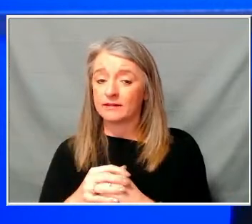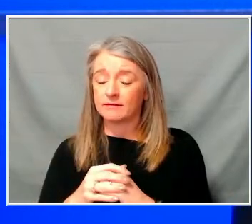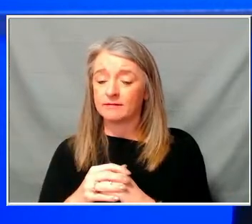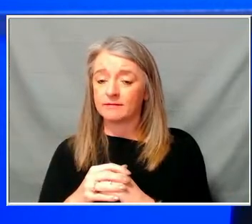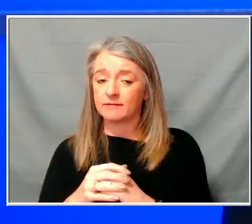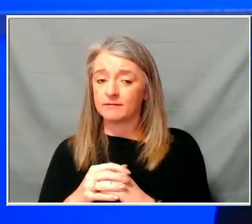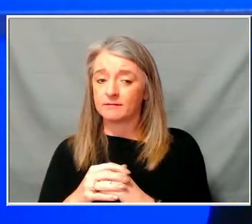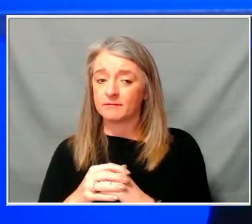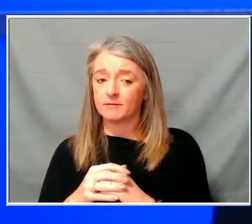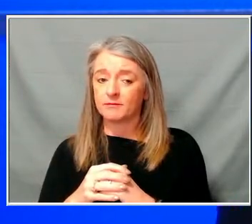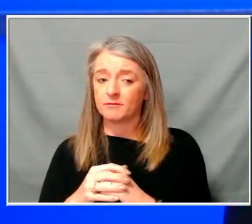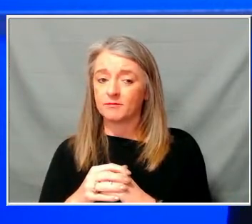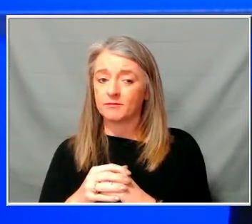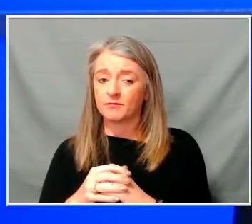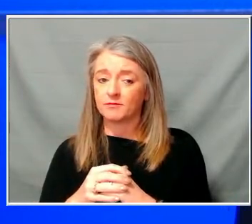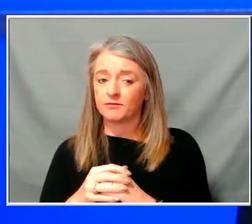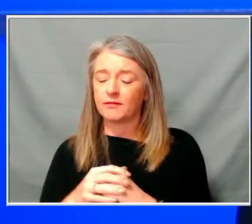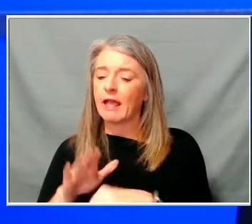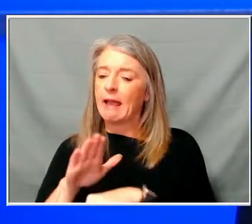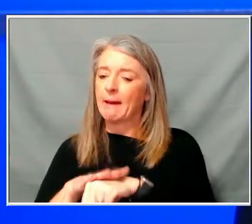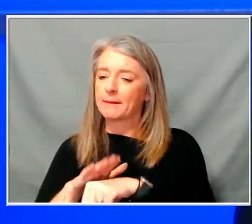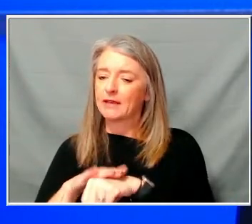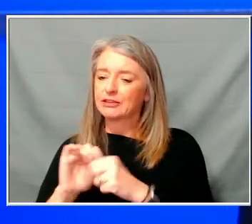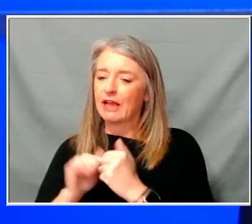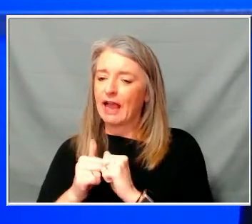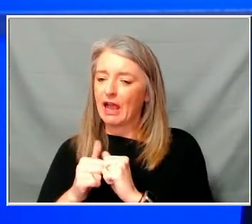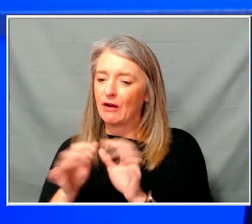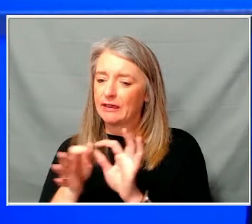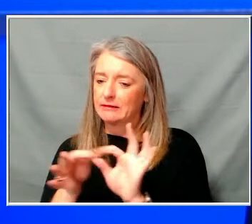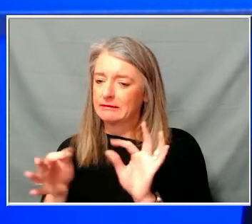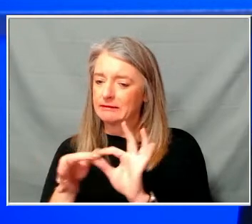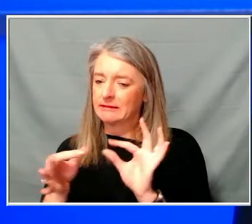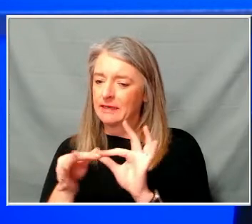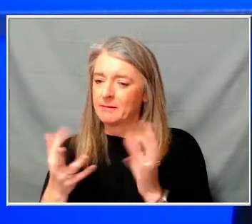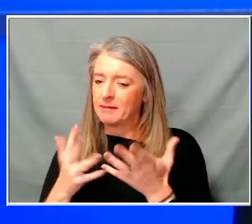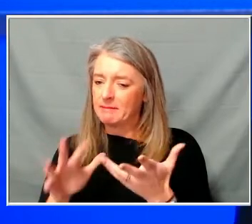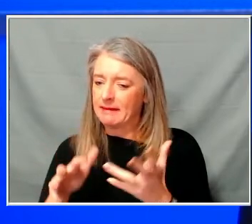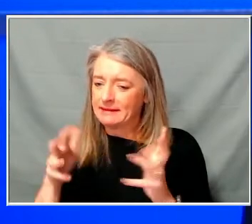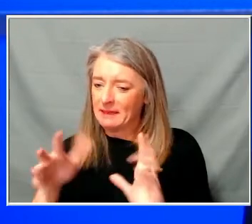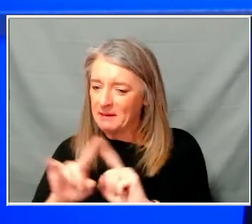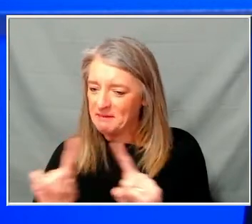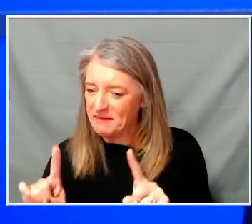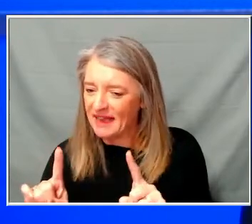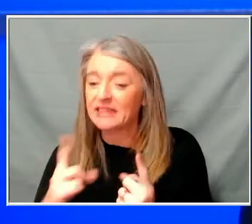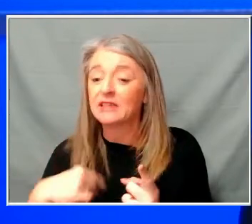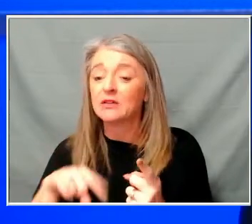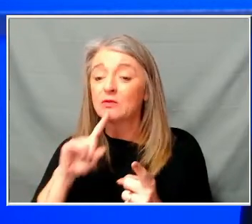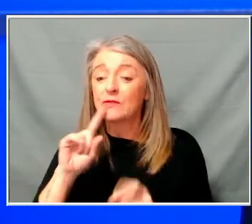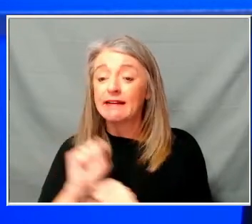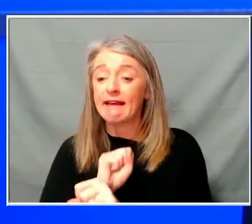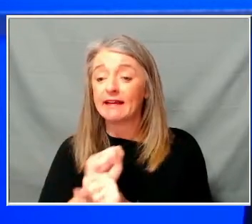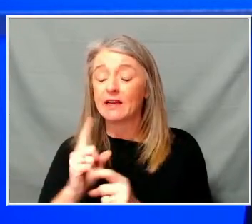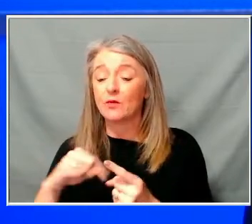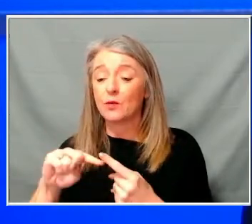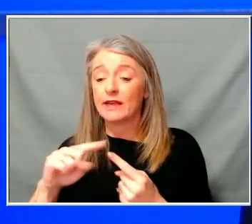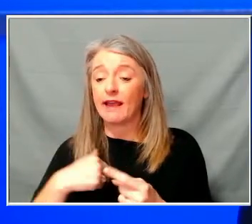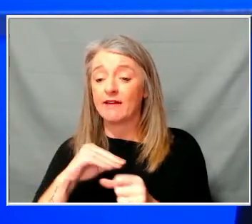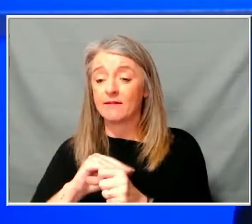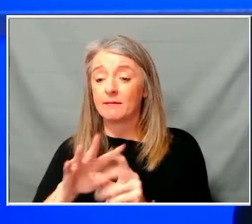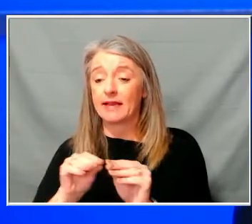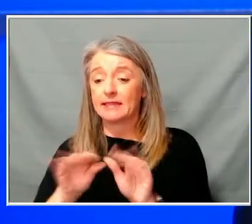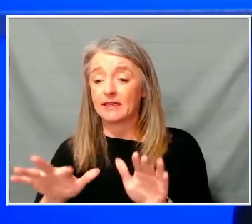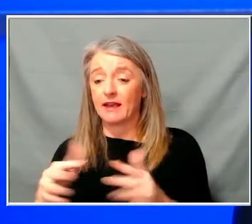and I'm cautious in how I word this, and I'm probably going to mess it up, but the reality is that when we have something like the pandemic, our fear